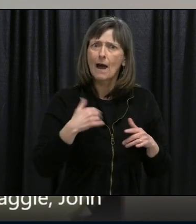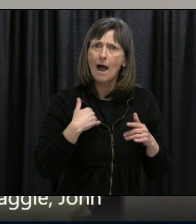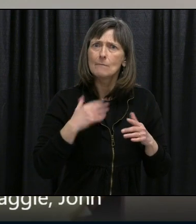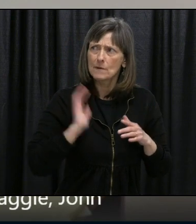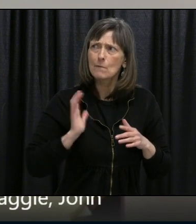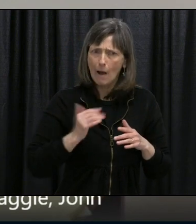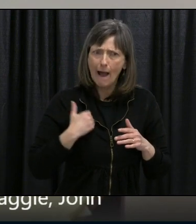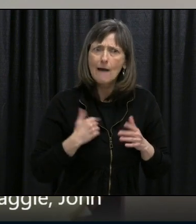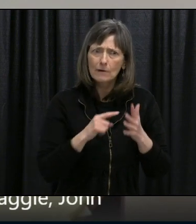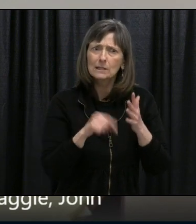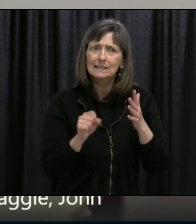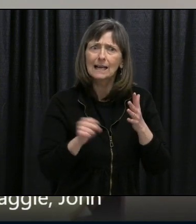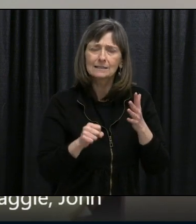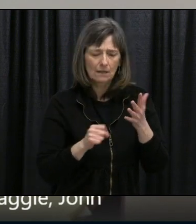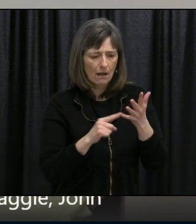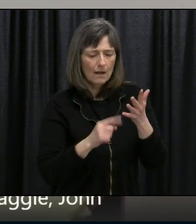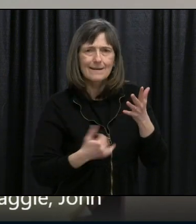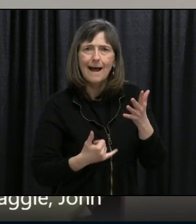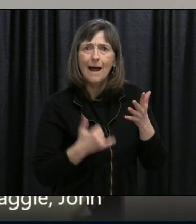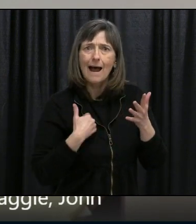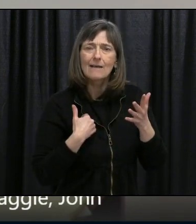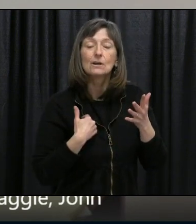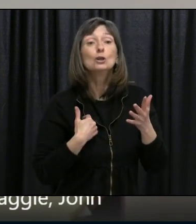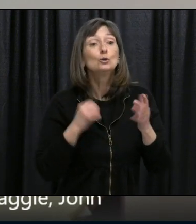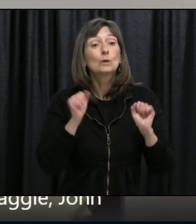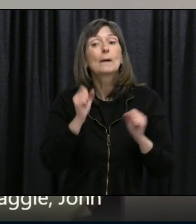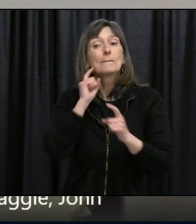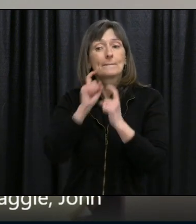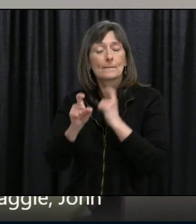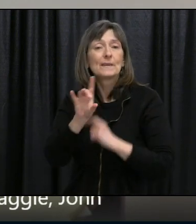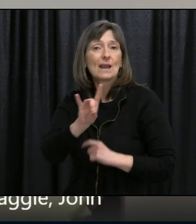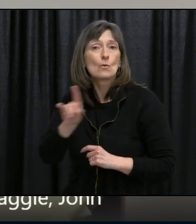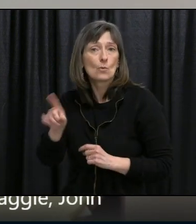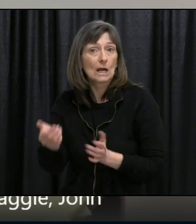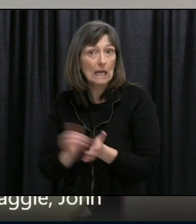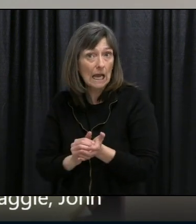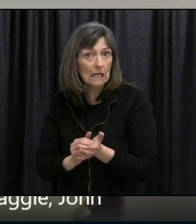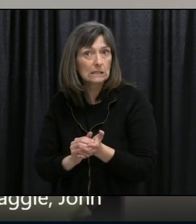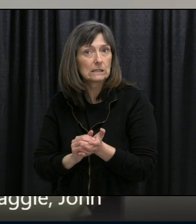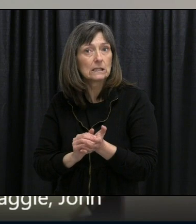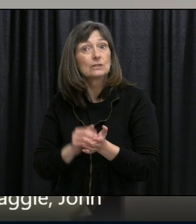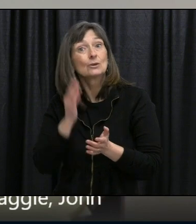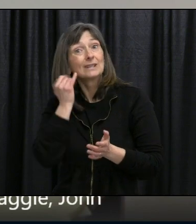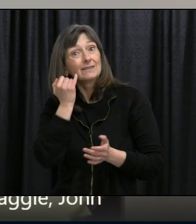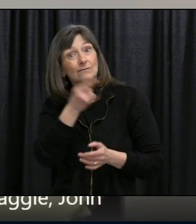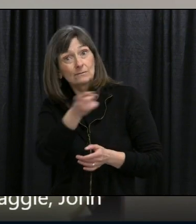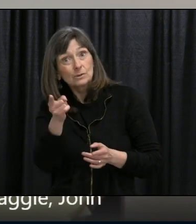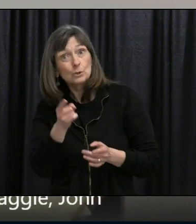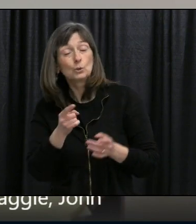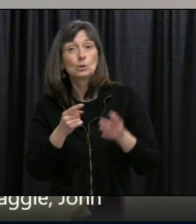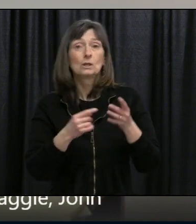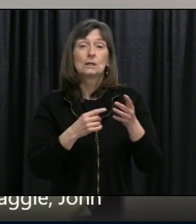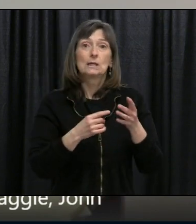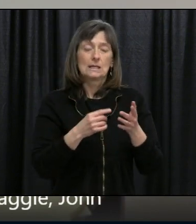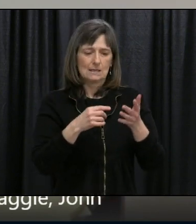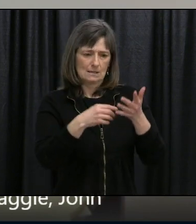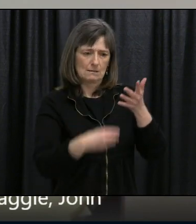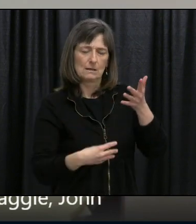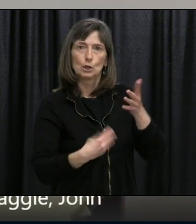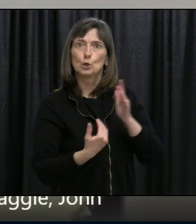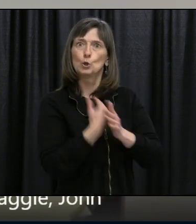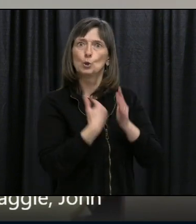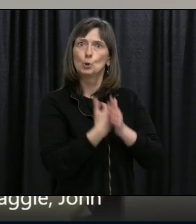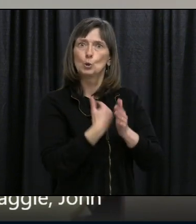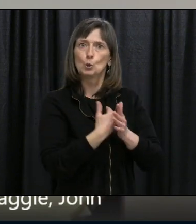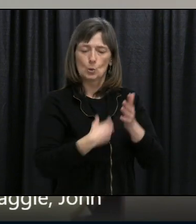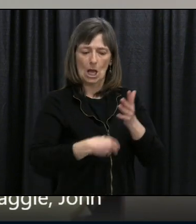is just a really good opportunity to re-emphasize that message. So if you do have somebody who's listening today who has one of those new